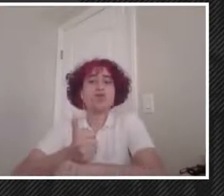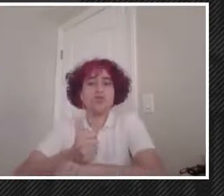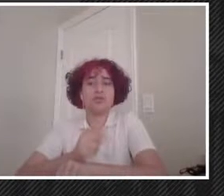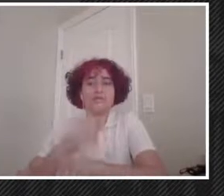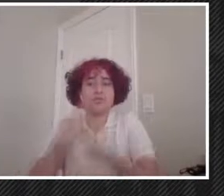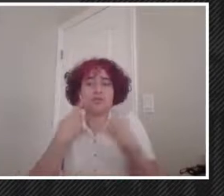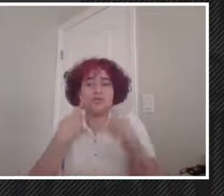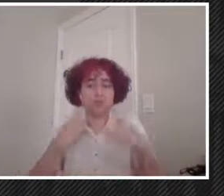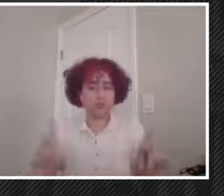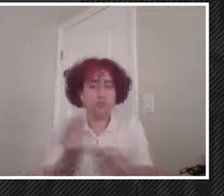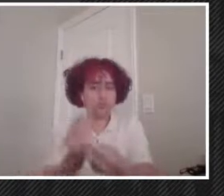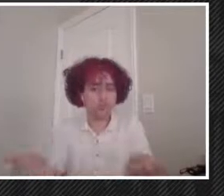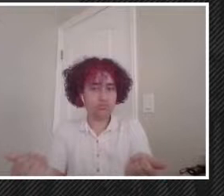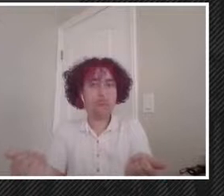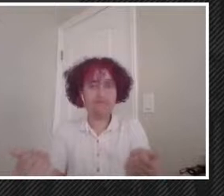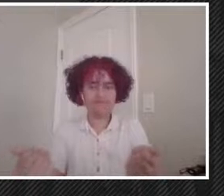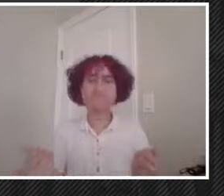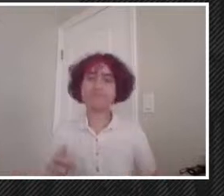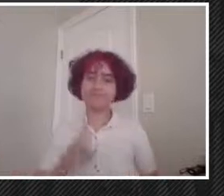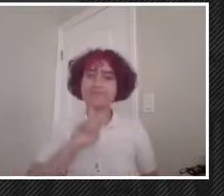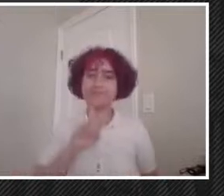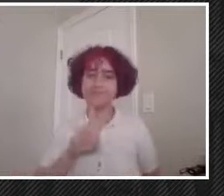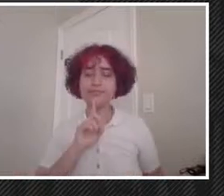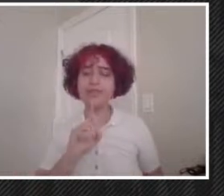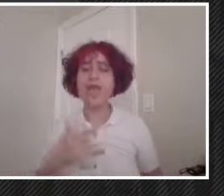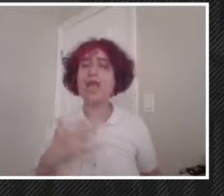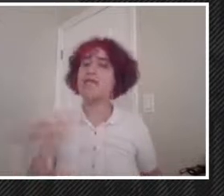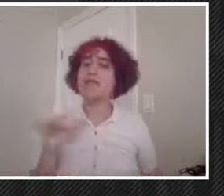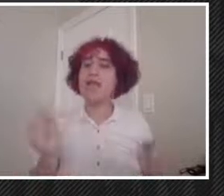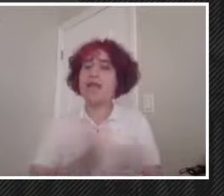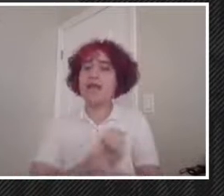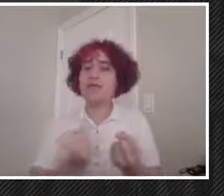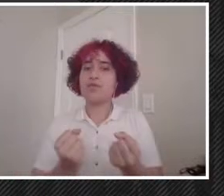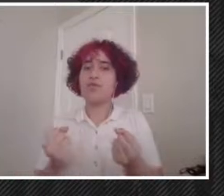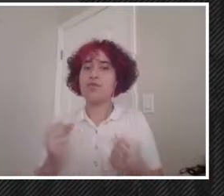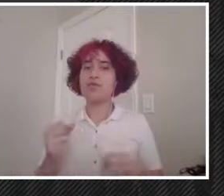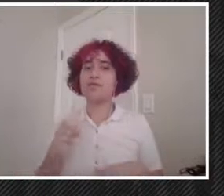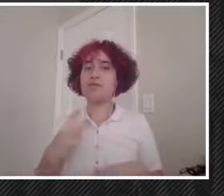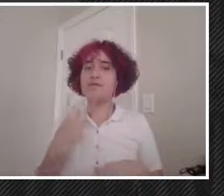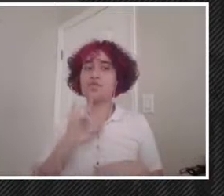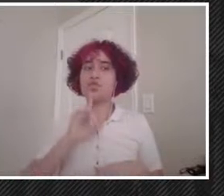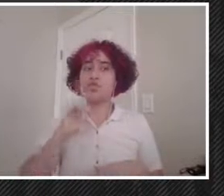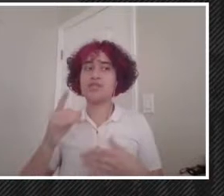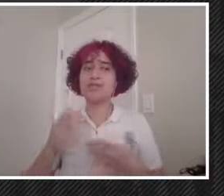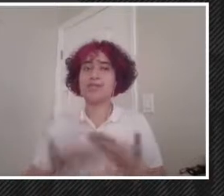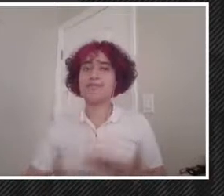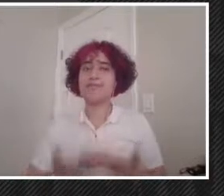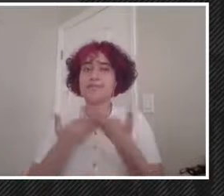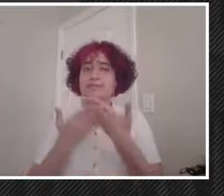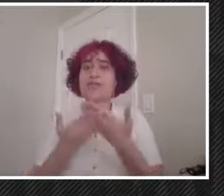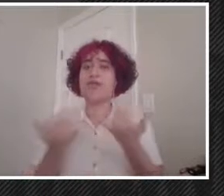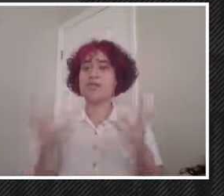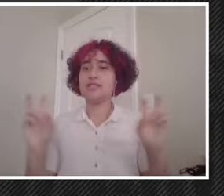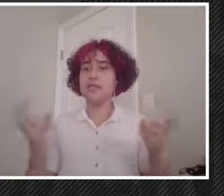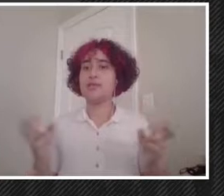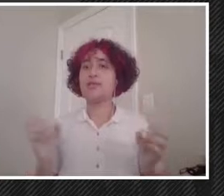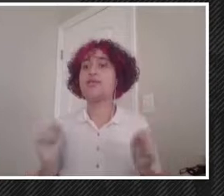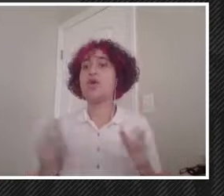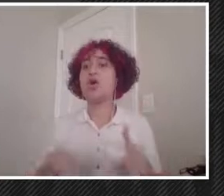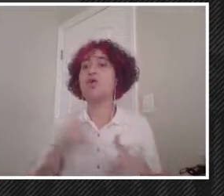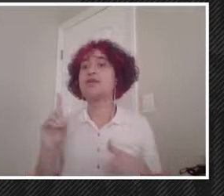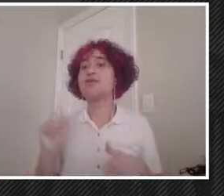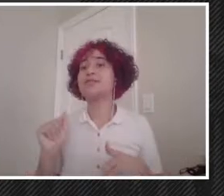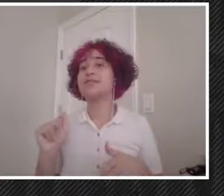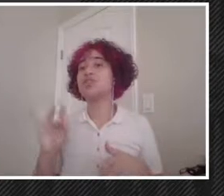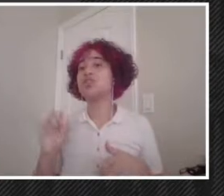I feel like everybody's voice should be lifted up on this topic. So I'm going to come to you, Dashika. So, you